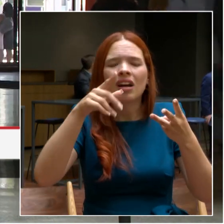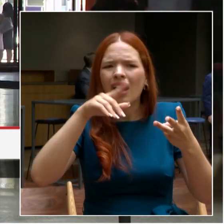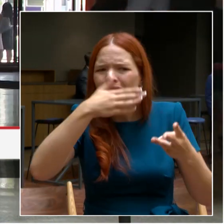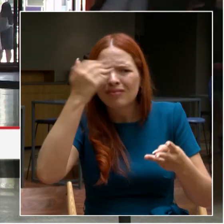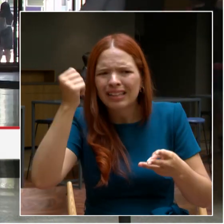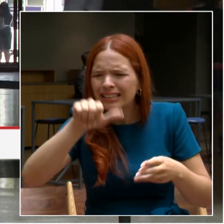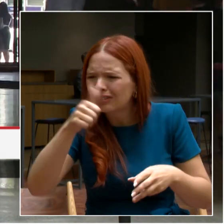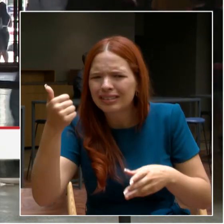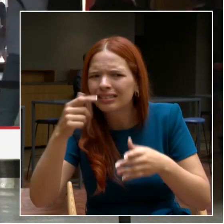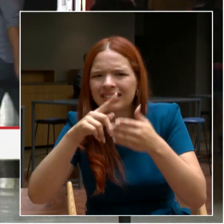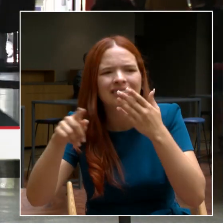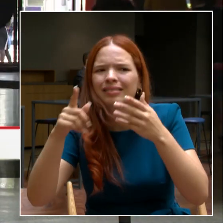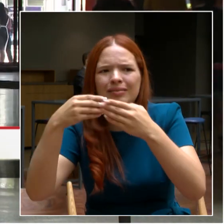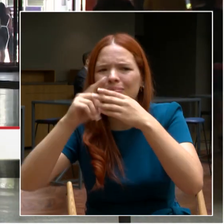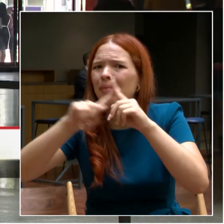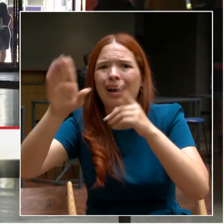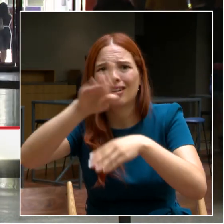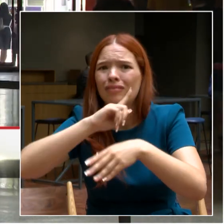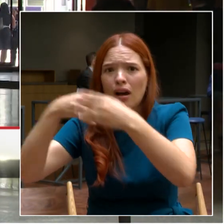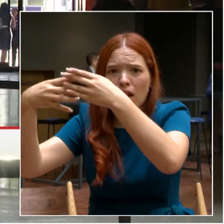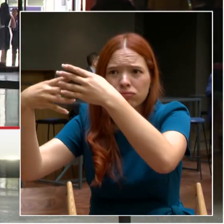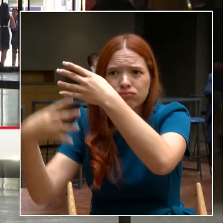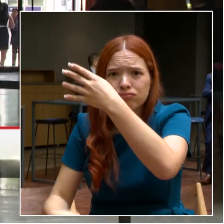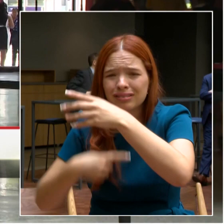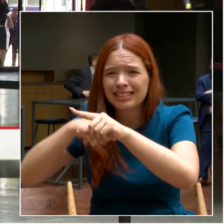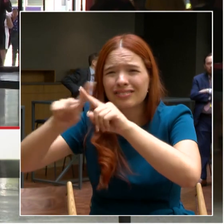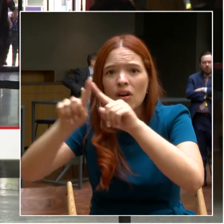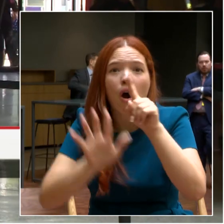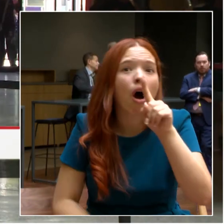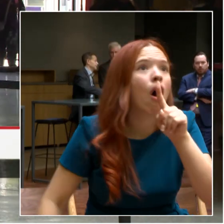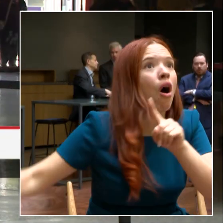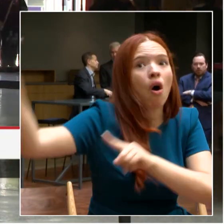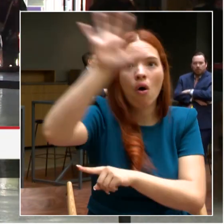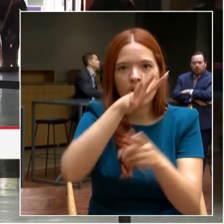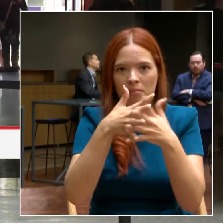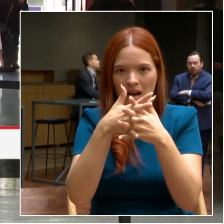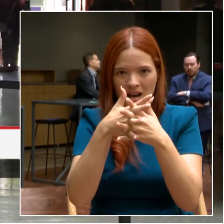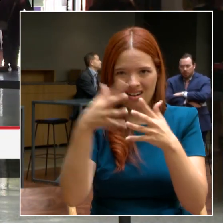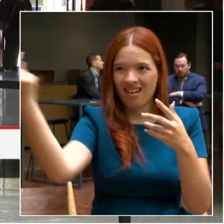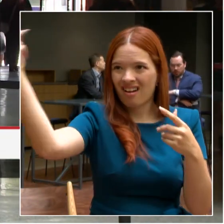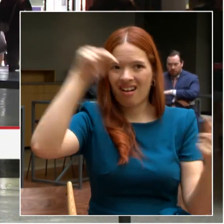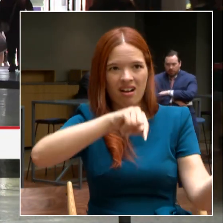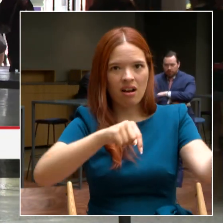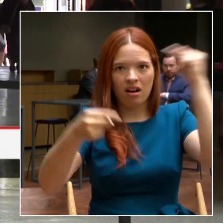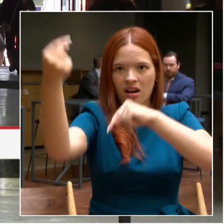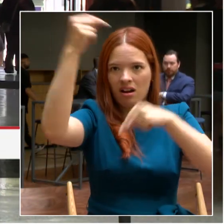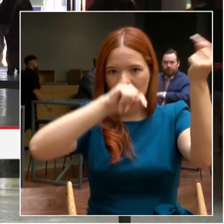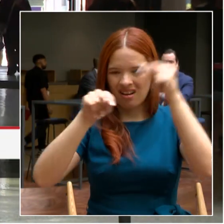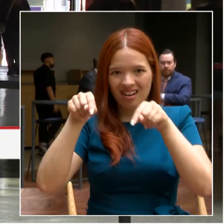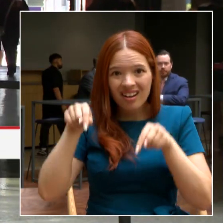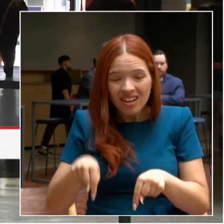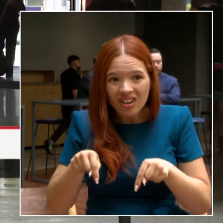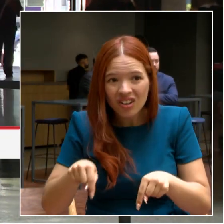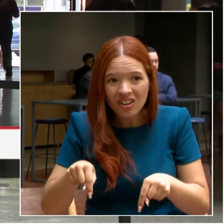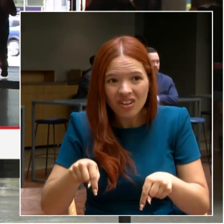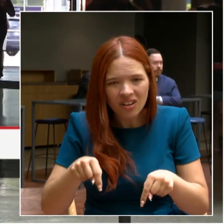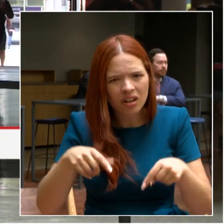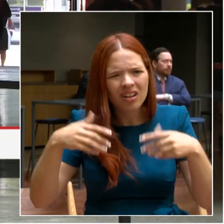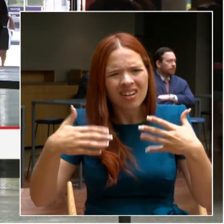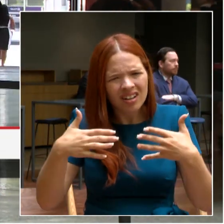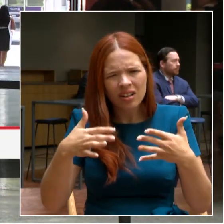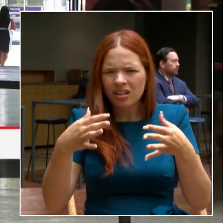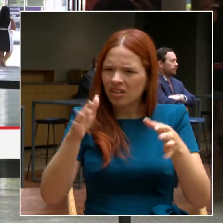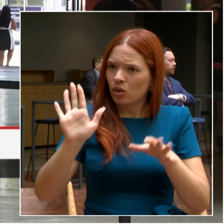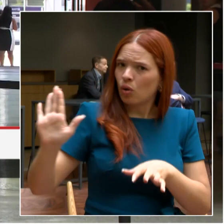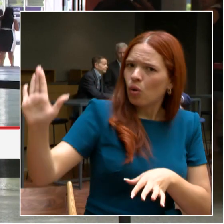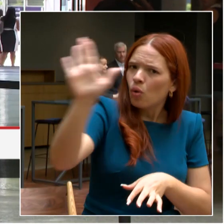who are bringing perspective from other places around the country. And we want you to have your voice heard and to be elevated, and we want to